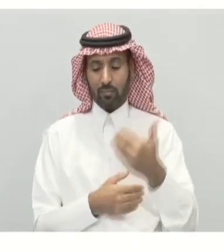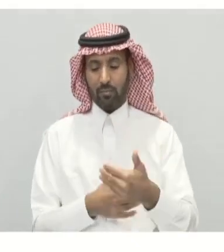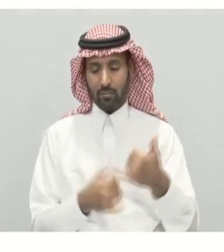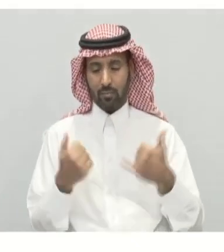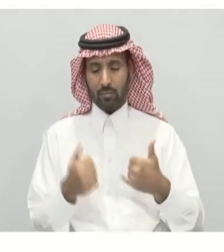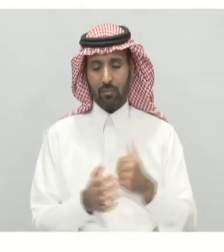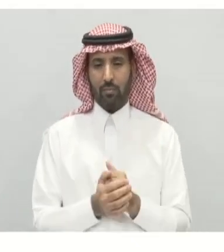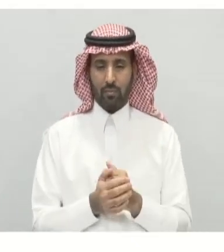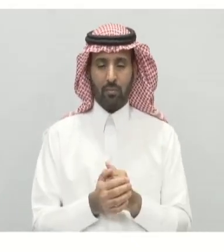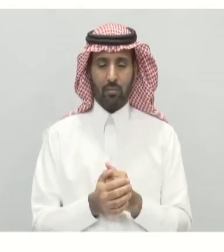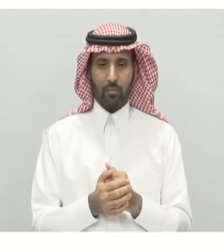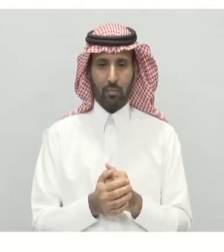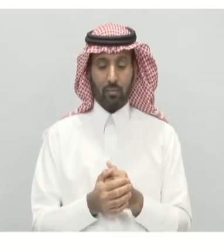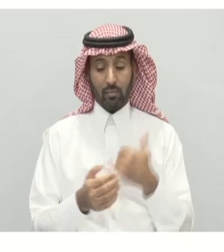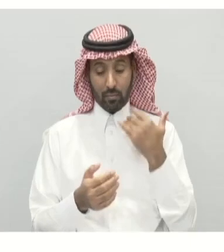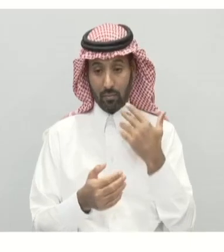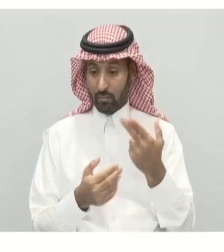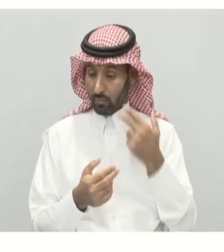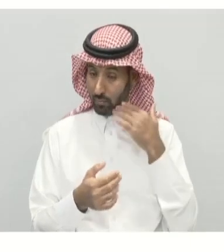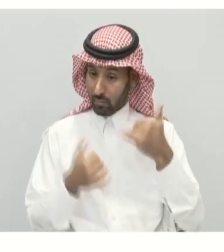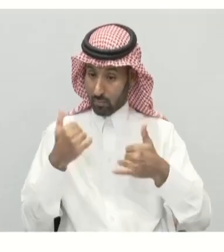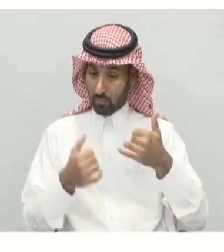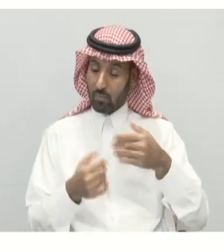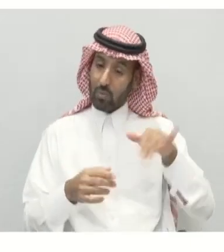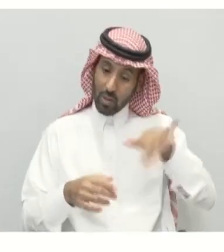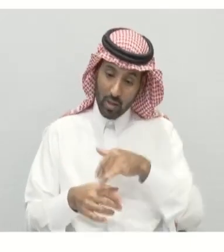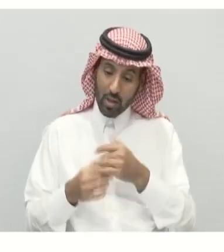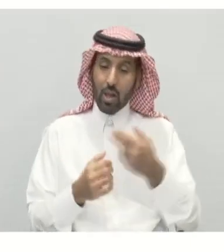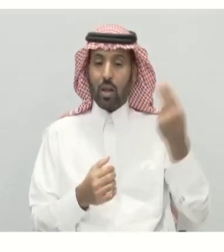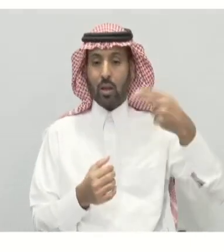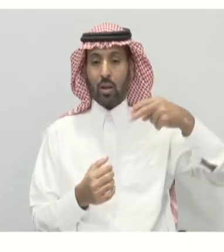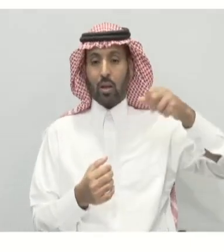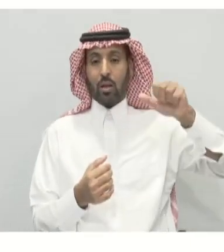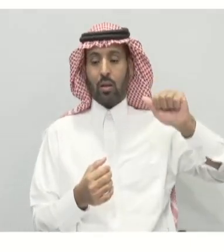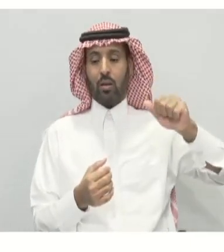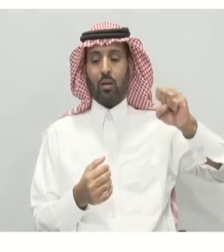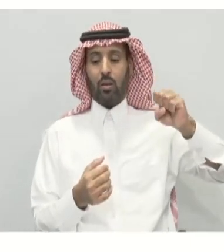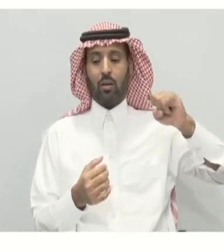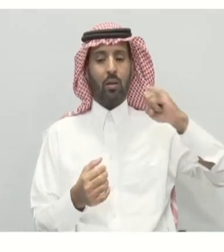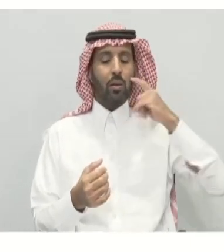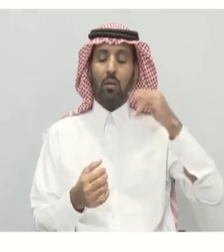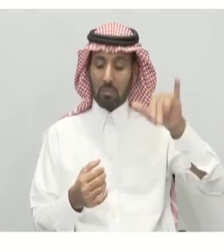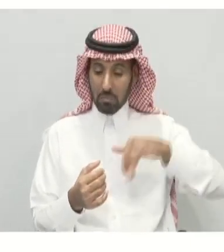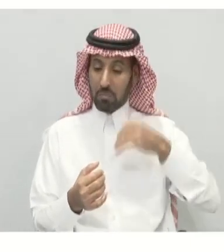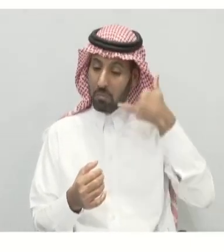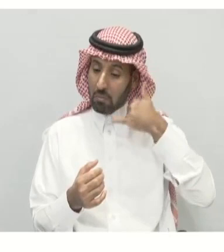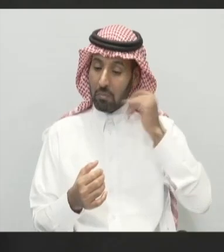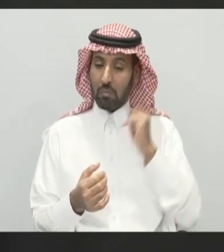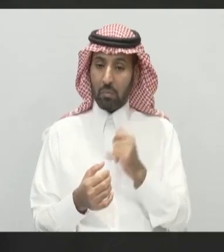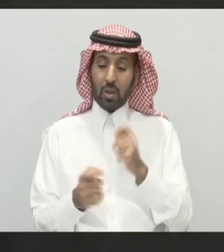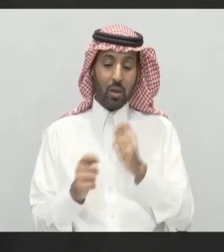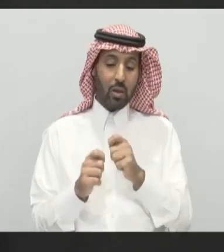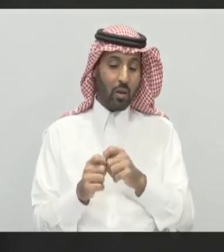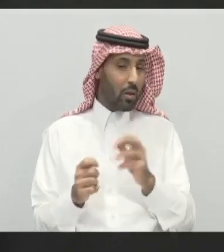exam. Now, Hussein is receiving some calls as well, but what does Hussein want Muhammad to do? He gave him some